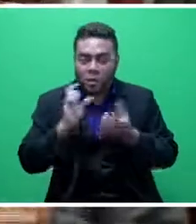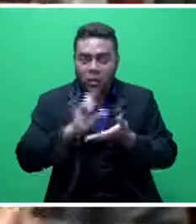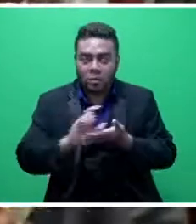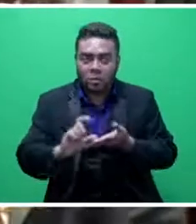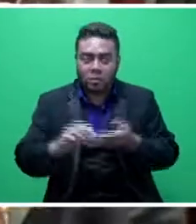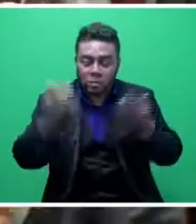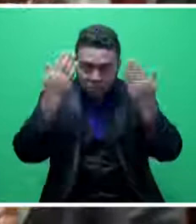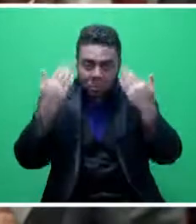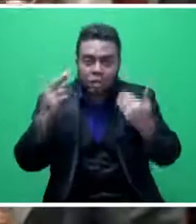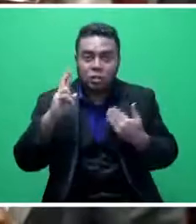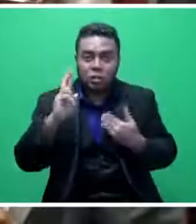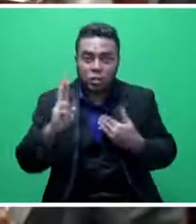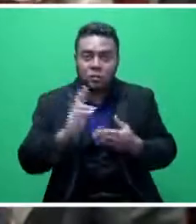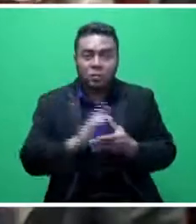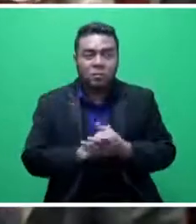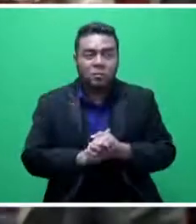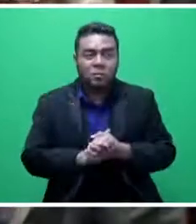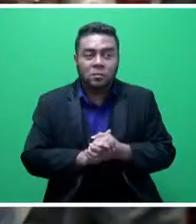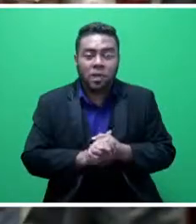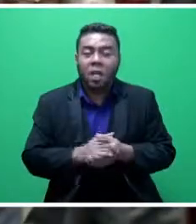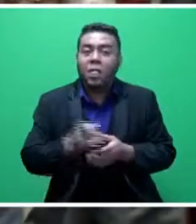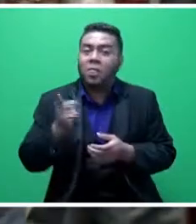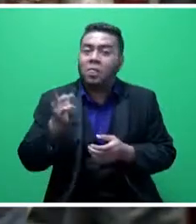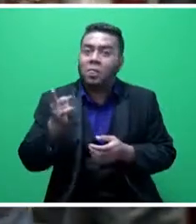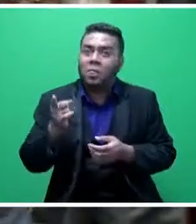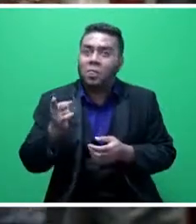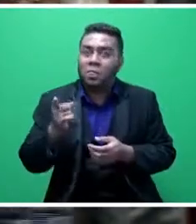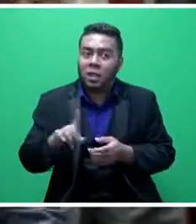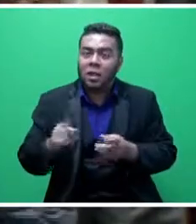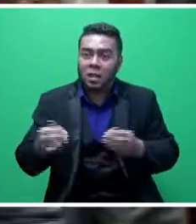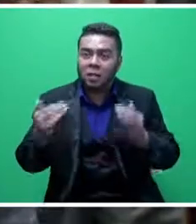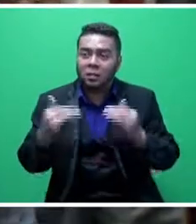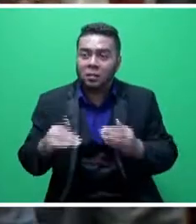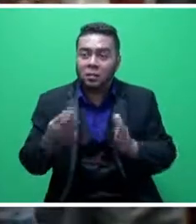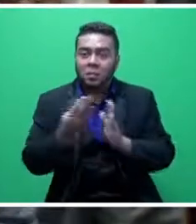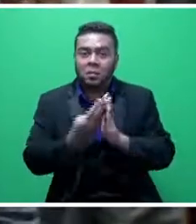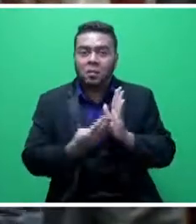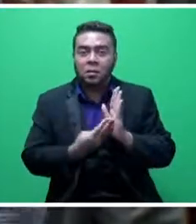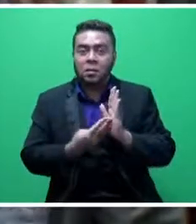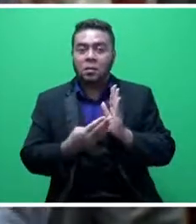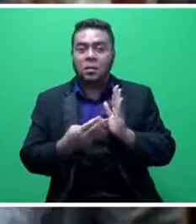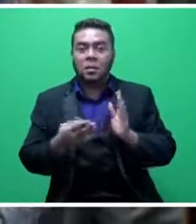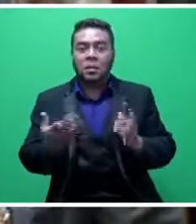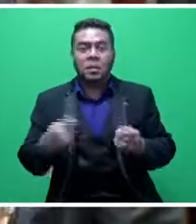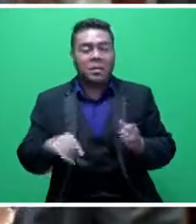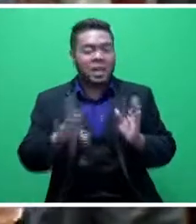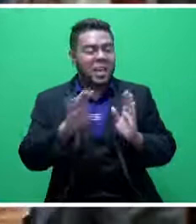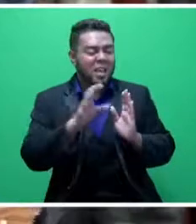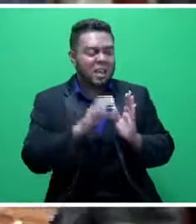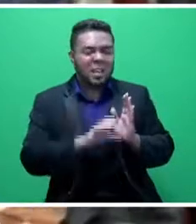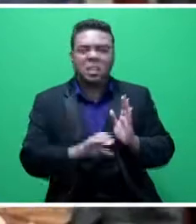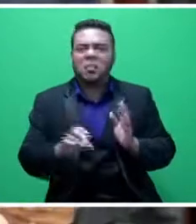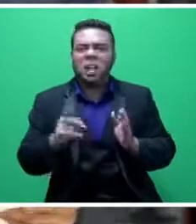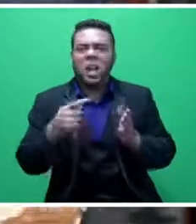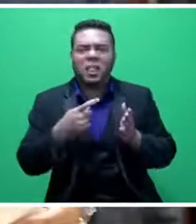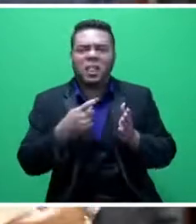Mr. Speaker, sir, the next bill is the Customs Tariff Budget Amendment